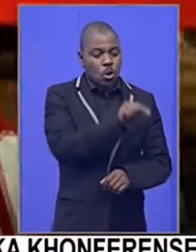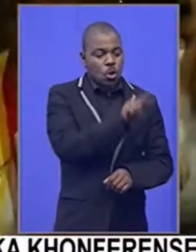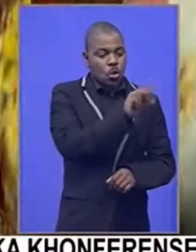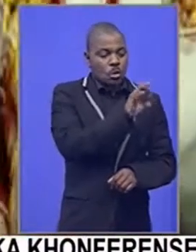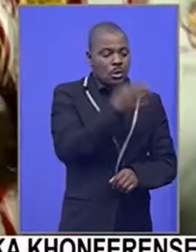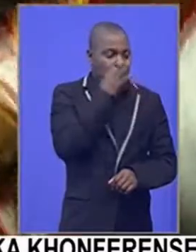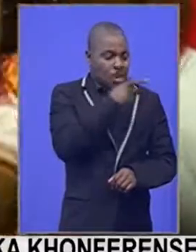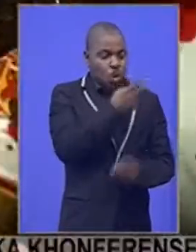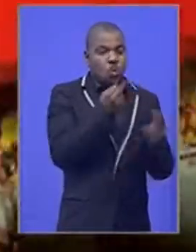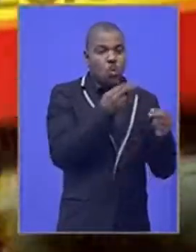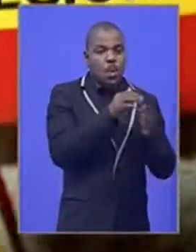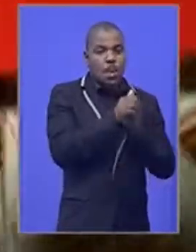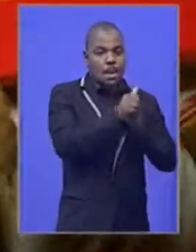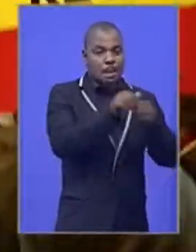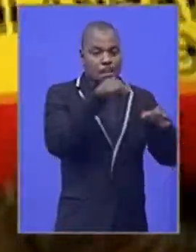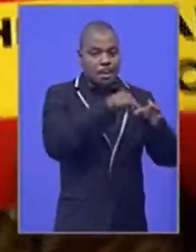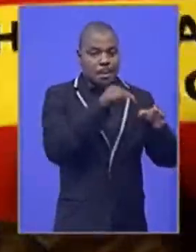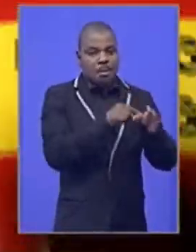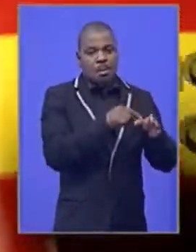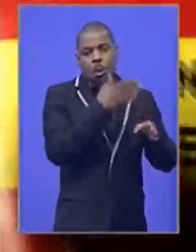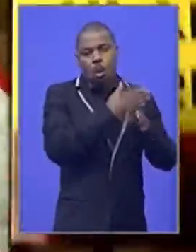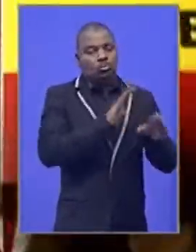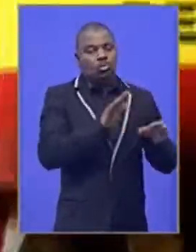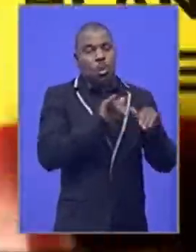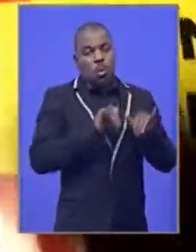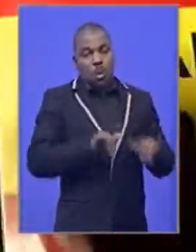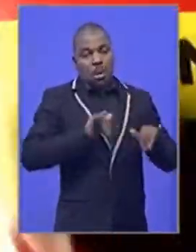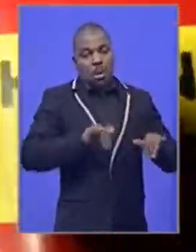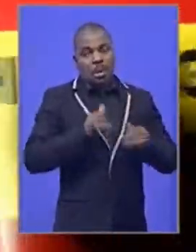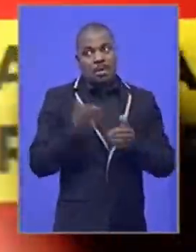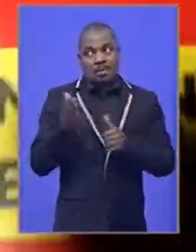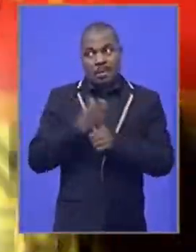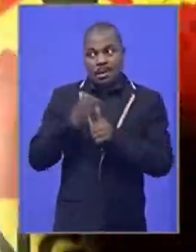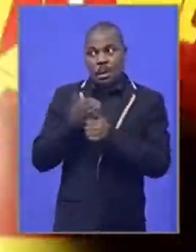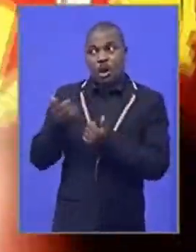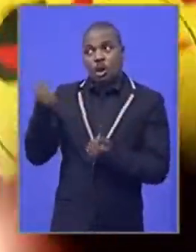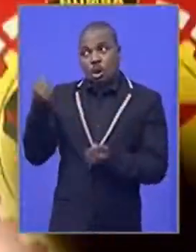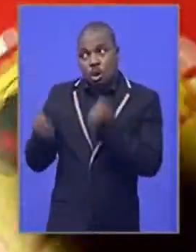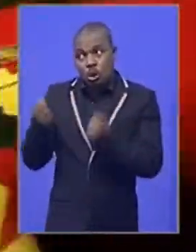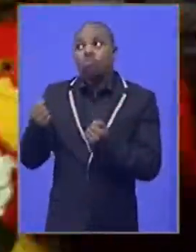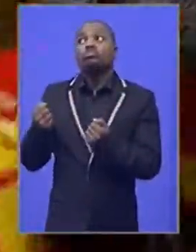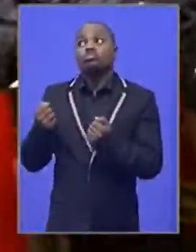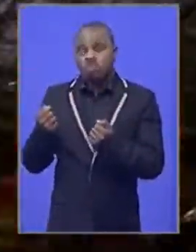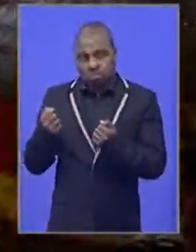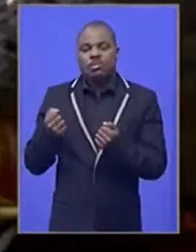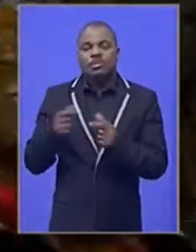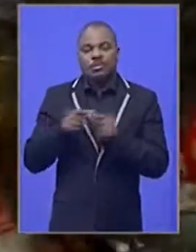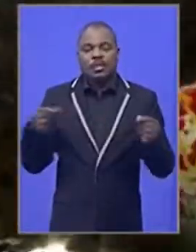tšwa go kgethwa bo ya go dula bo sa šome go fihla ge ntwa ya semolao e fihla mafelelong.